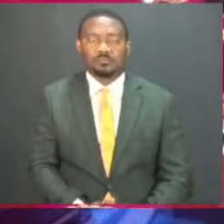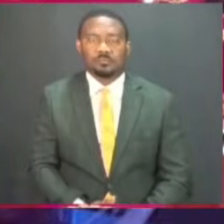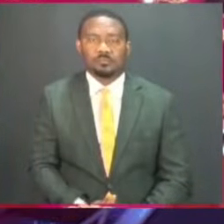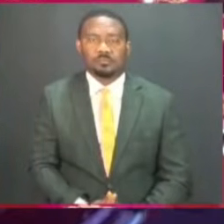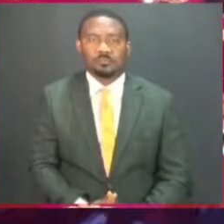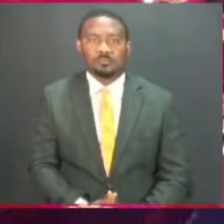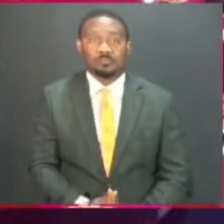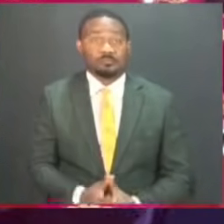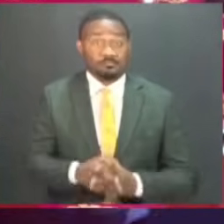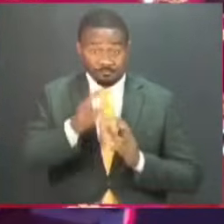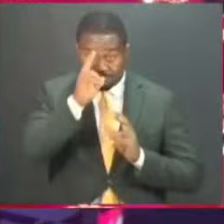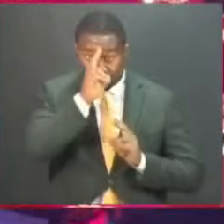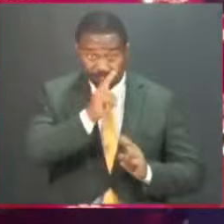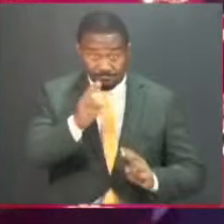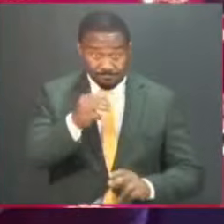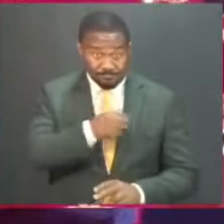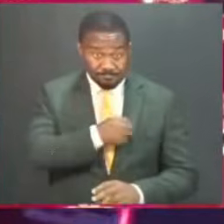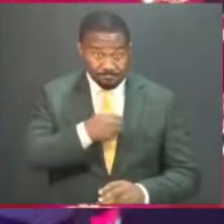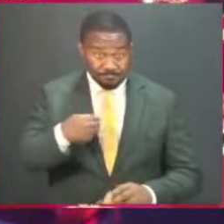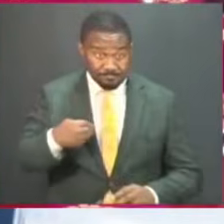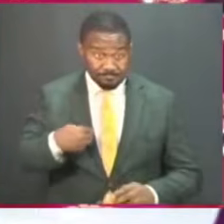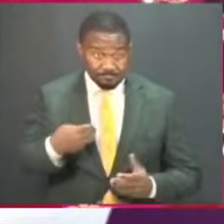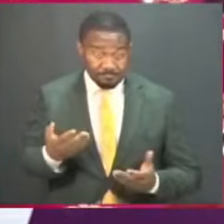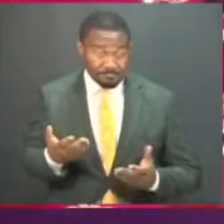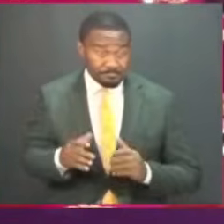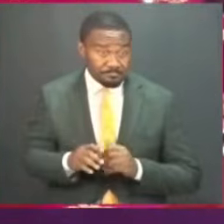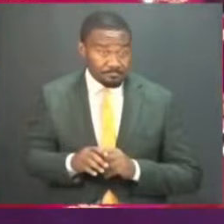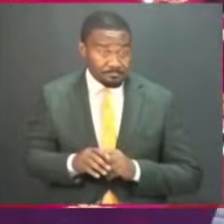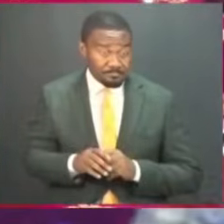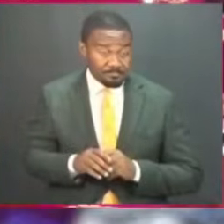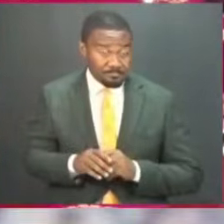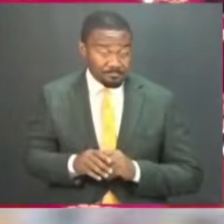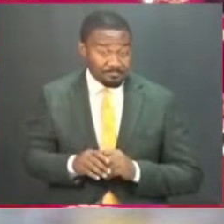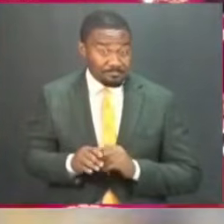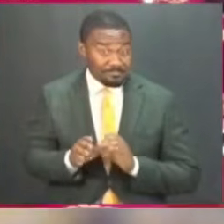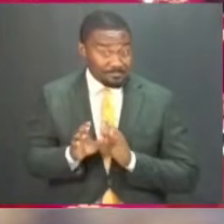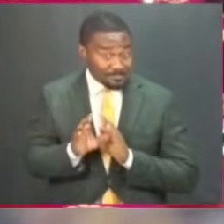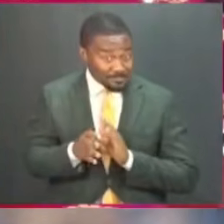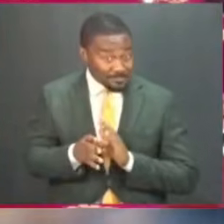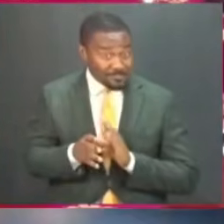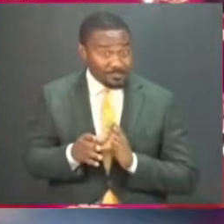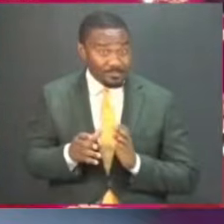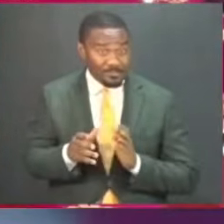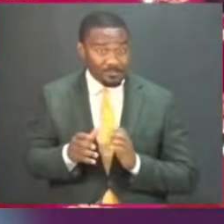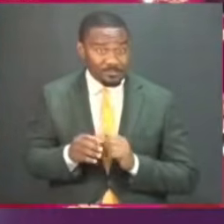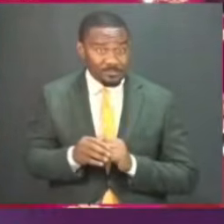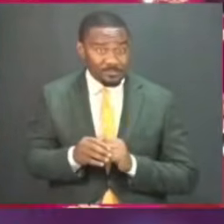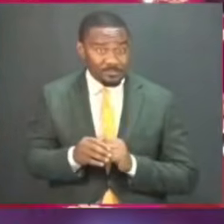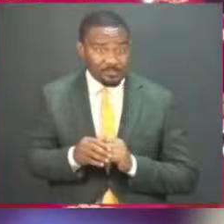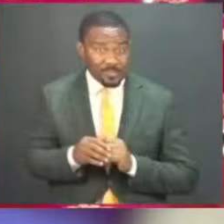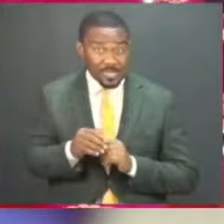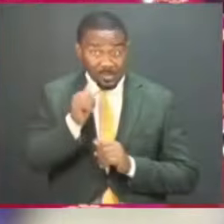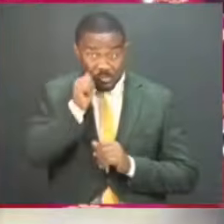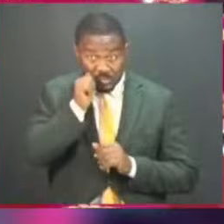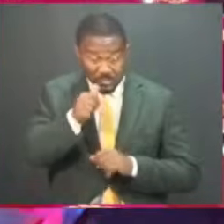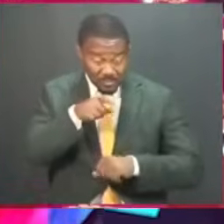Honorable members, then we may need to vary the commencement of sitting